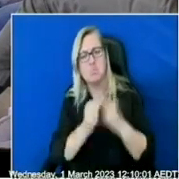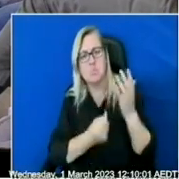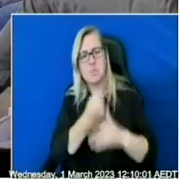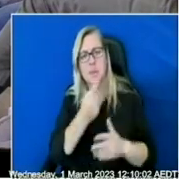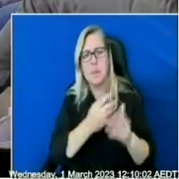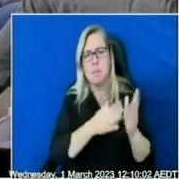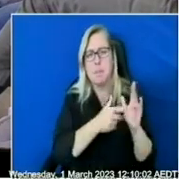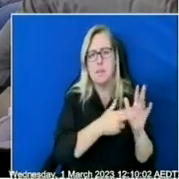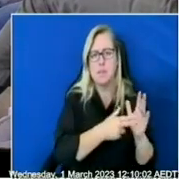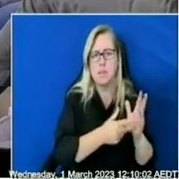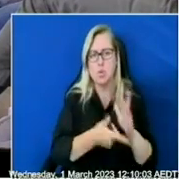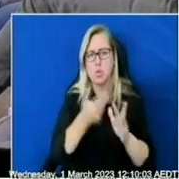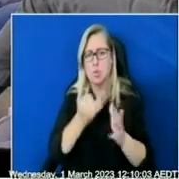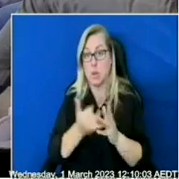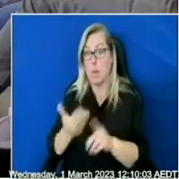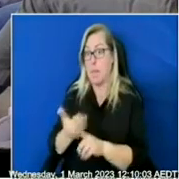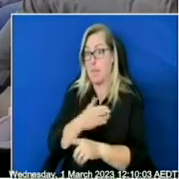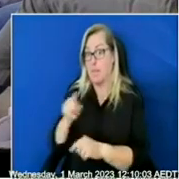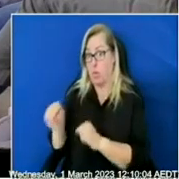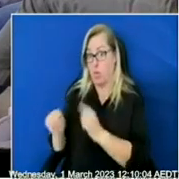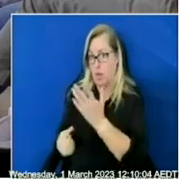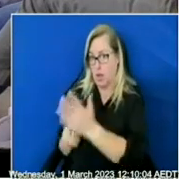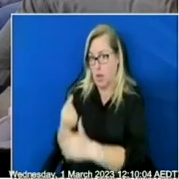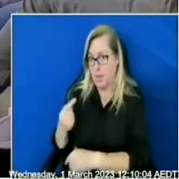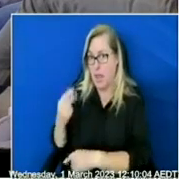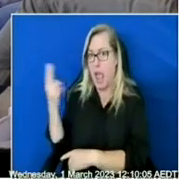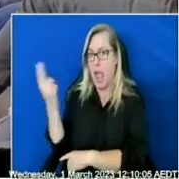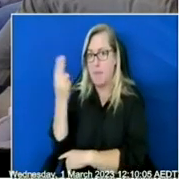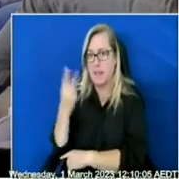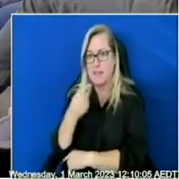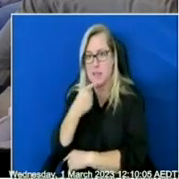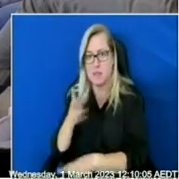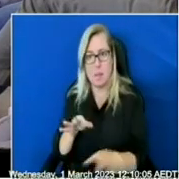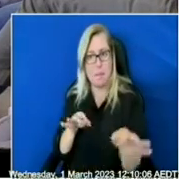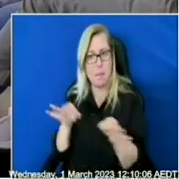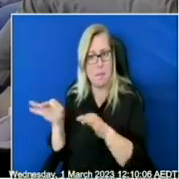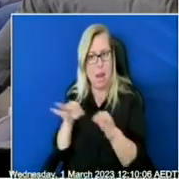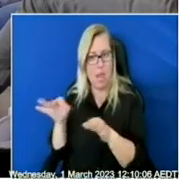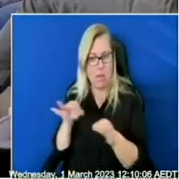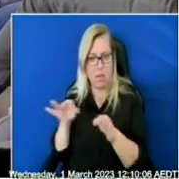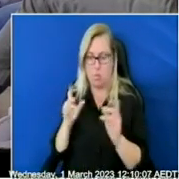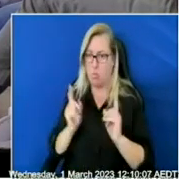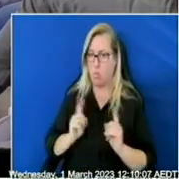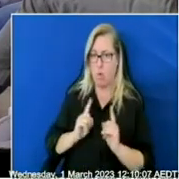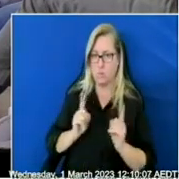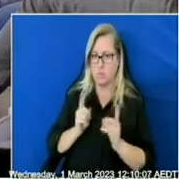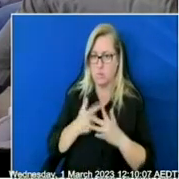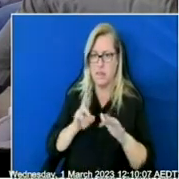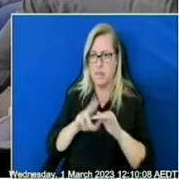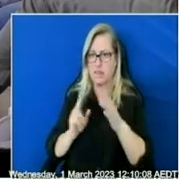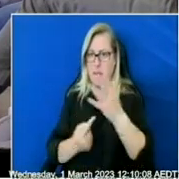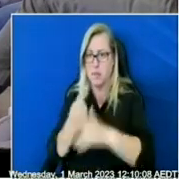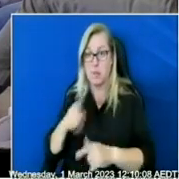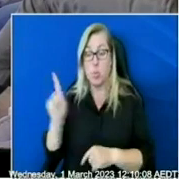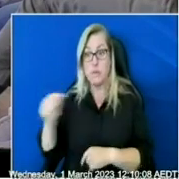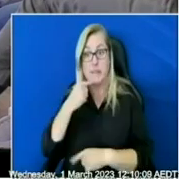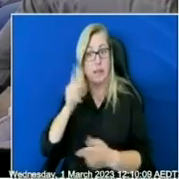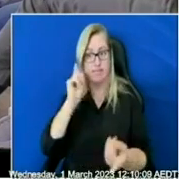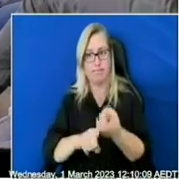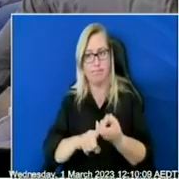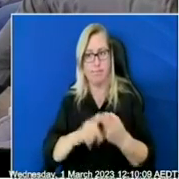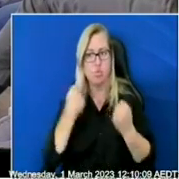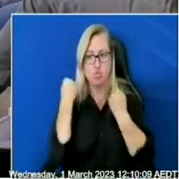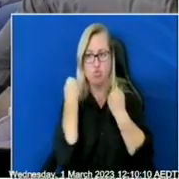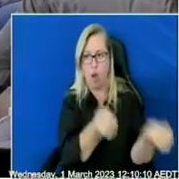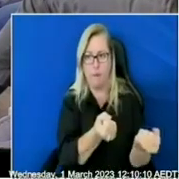the ambulance said, what's the plan if anything happens on the way? Yeah, that's we what just I said. Keep going. Yeah. And